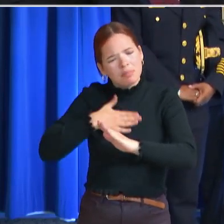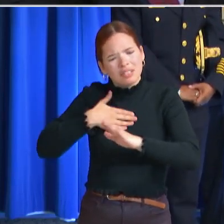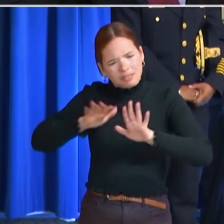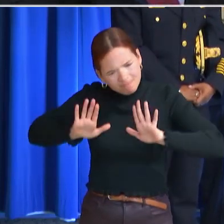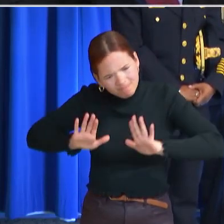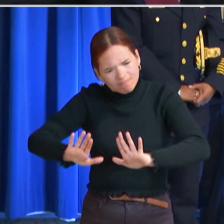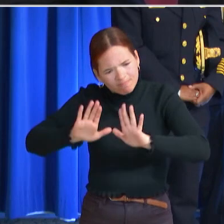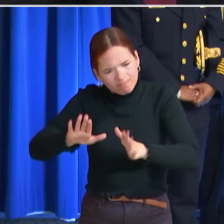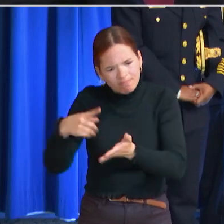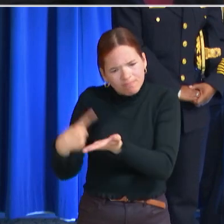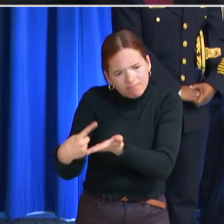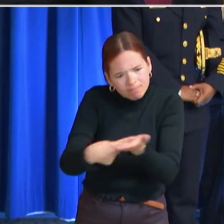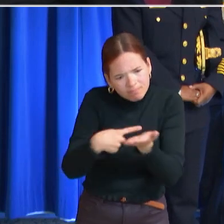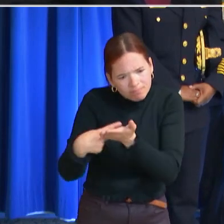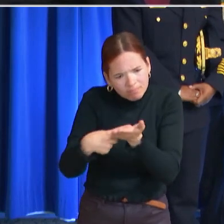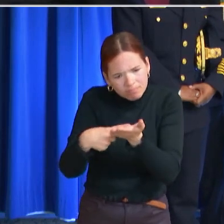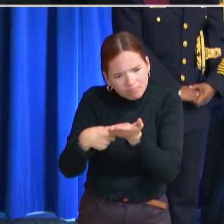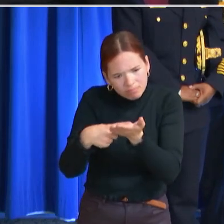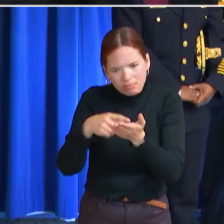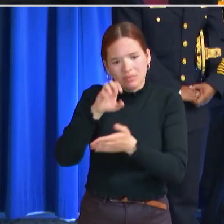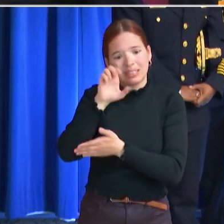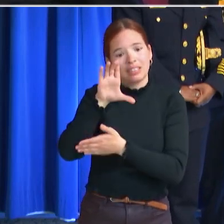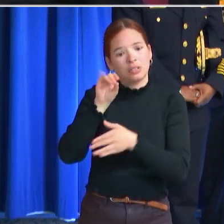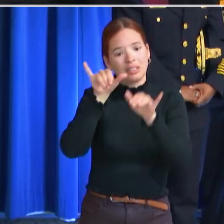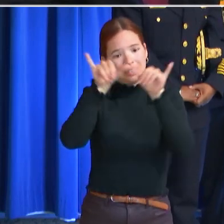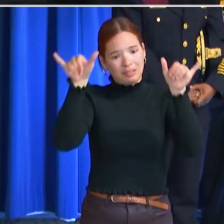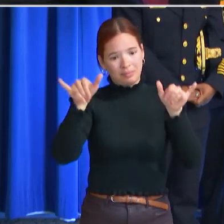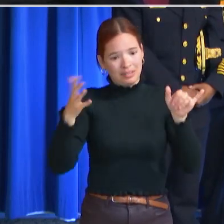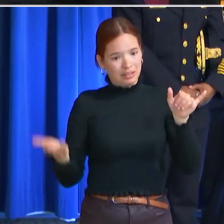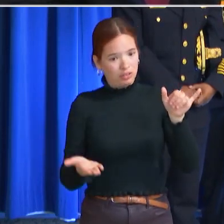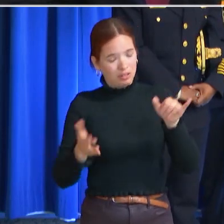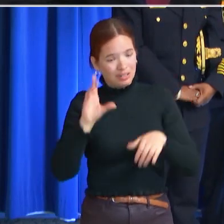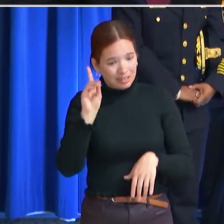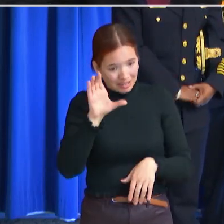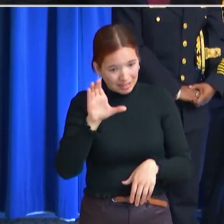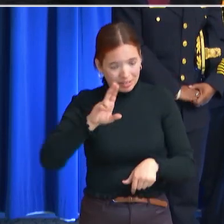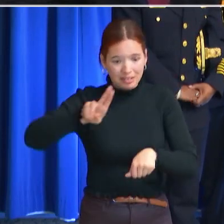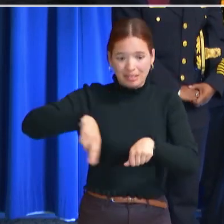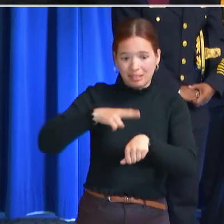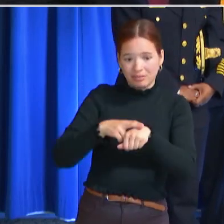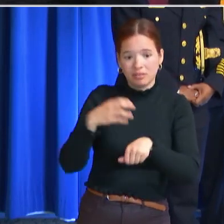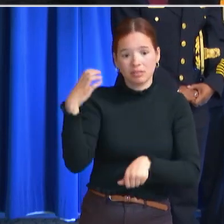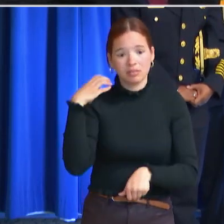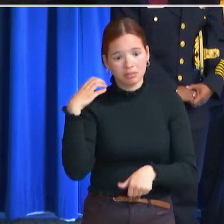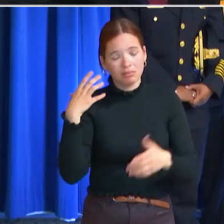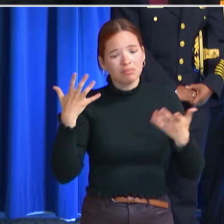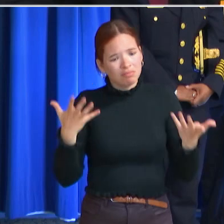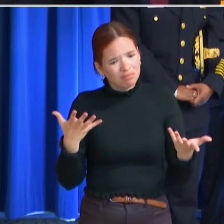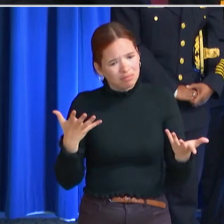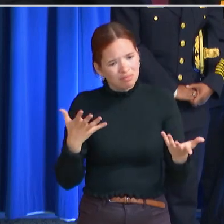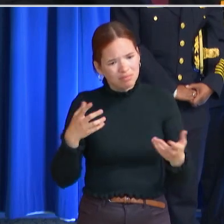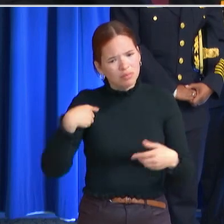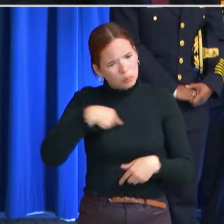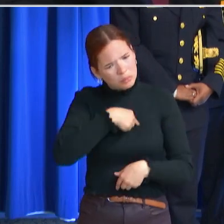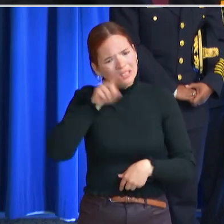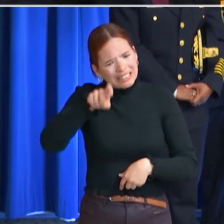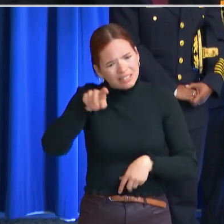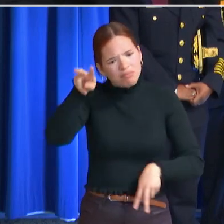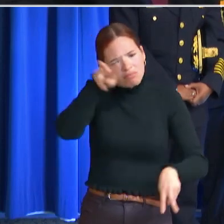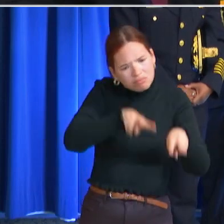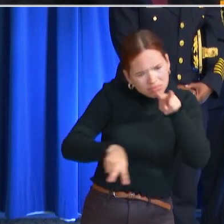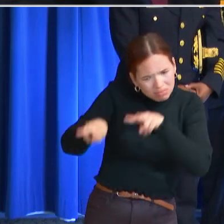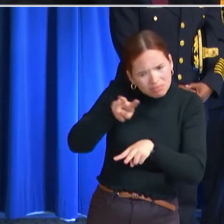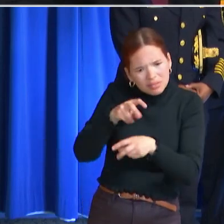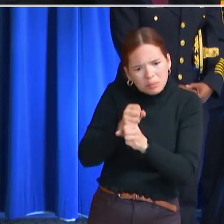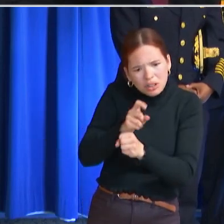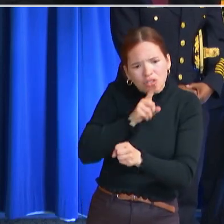the ecosystem that exists here in our nation's capital. And I think that that's something that really needs to be looked at. We need to look at how